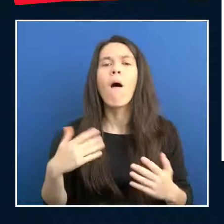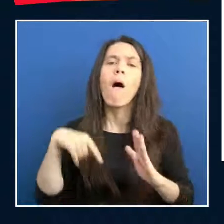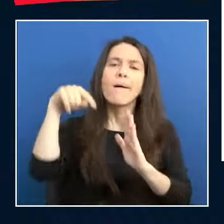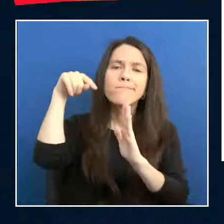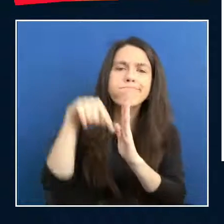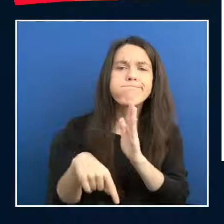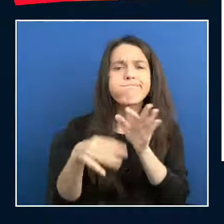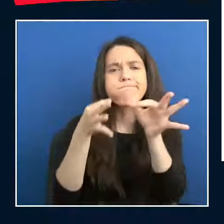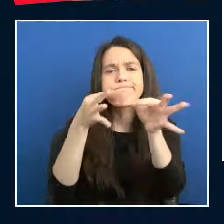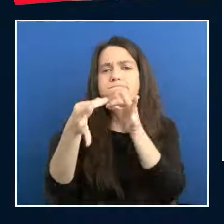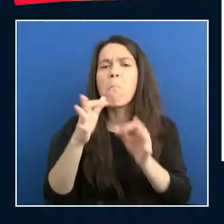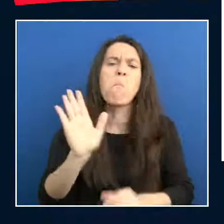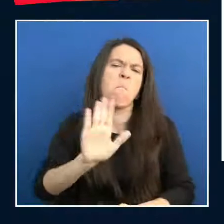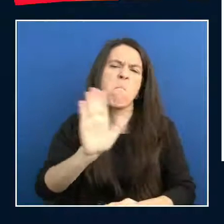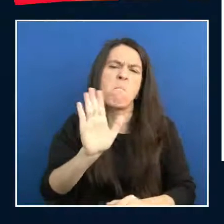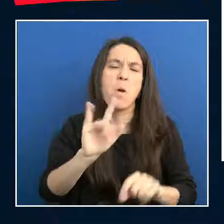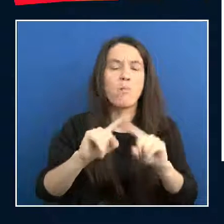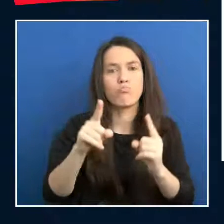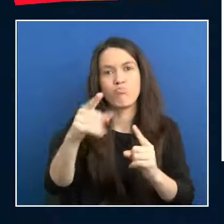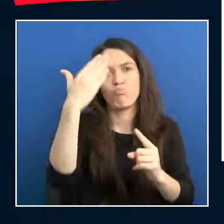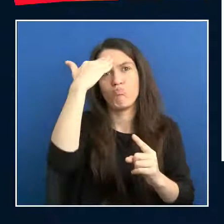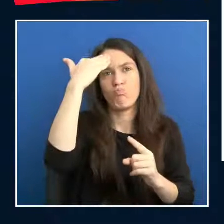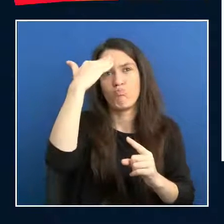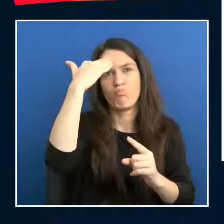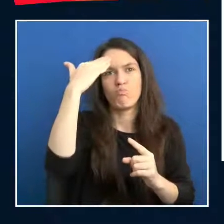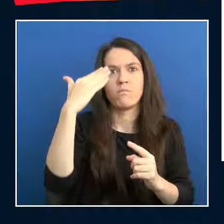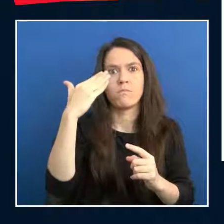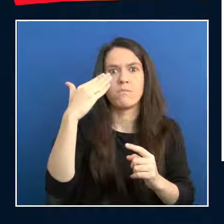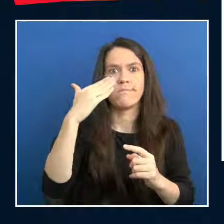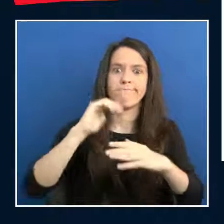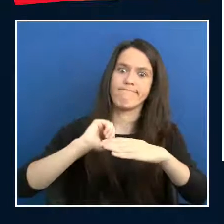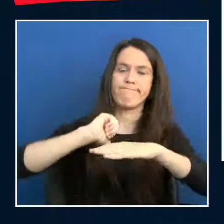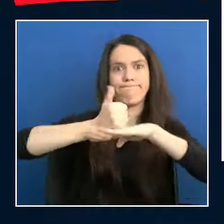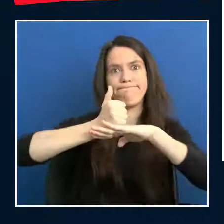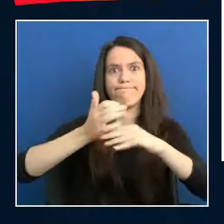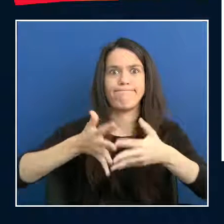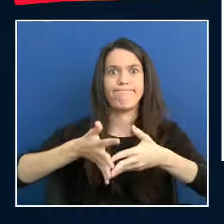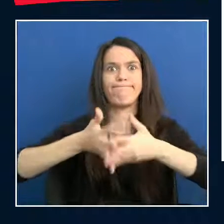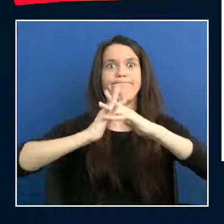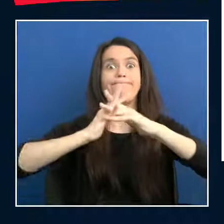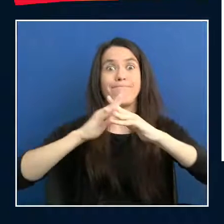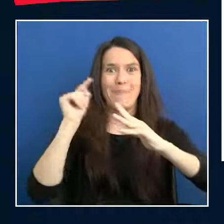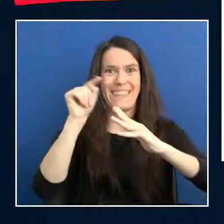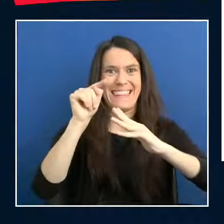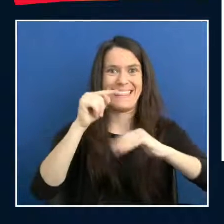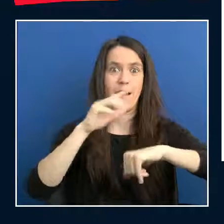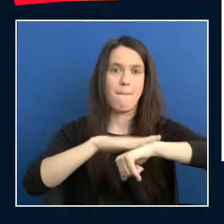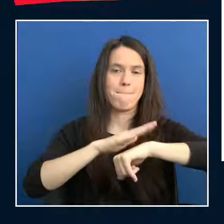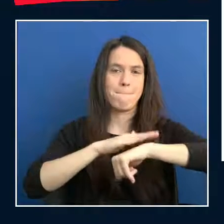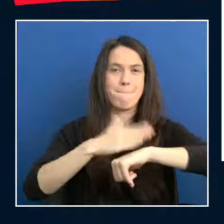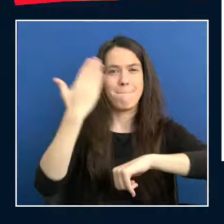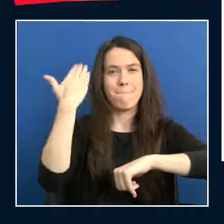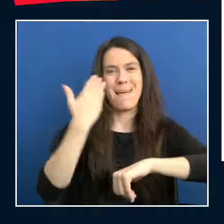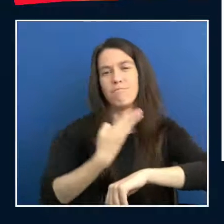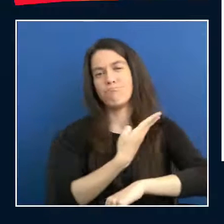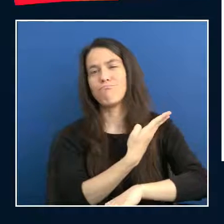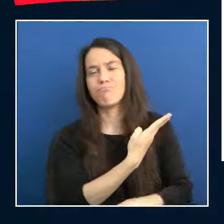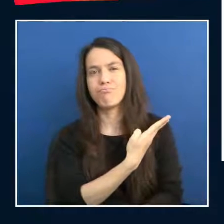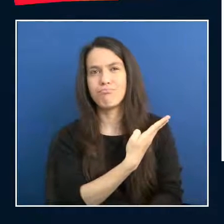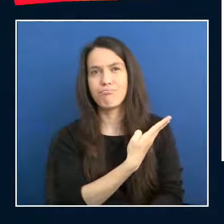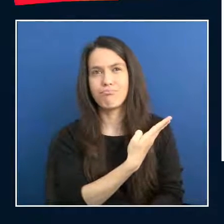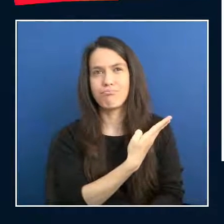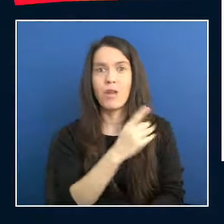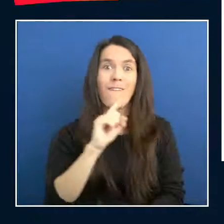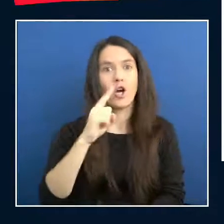just be aware that the CH root system call was introduced there, and that was kind of the first step